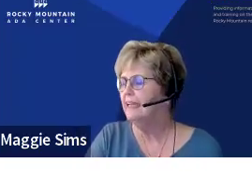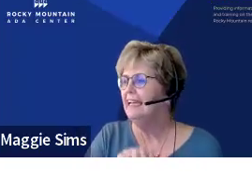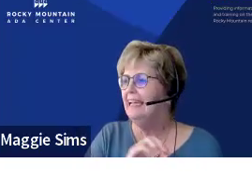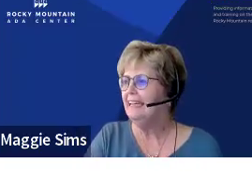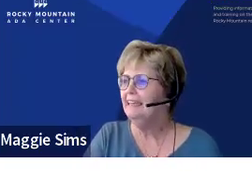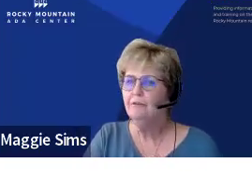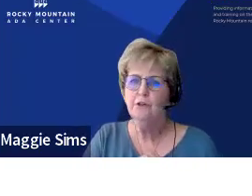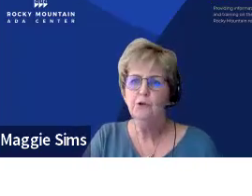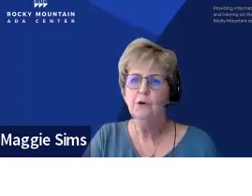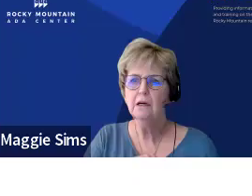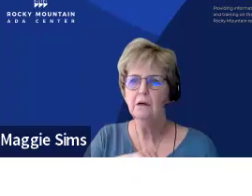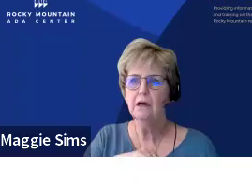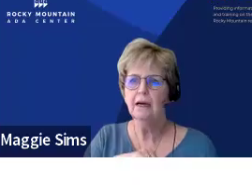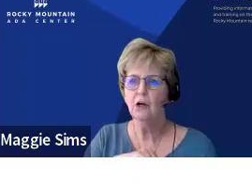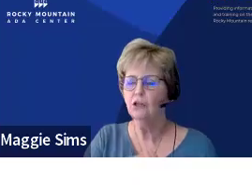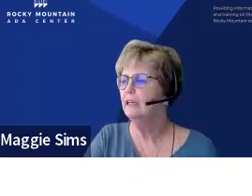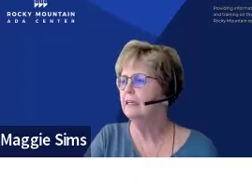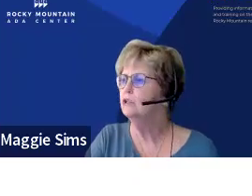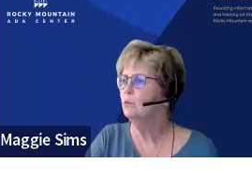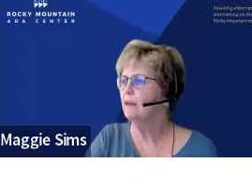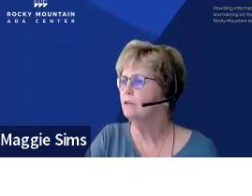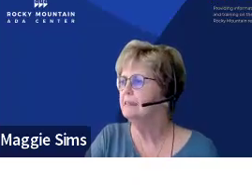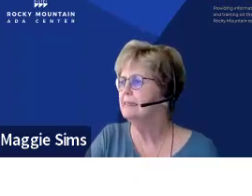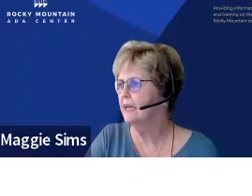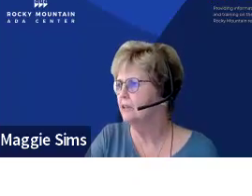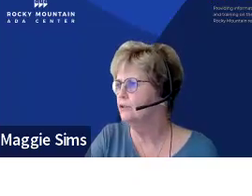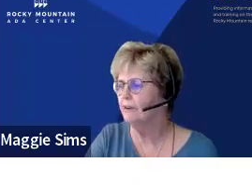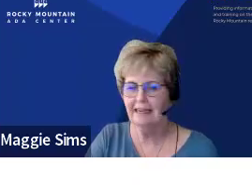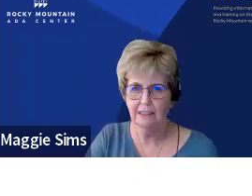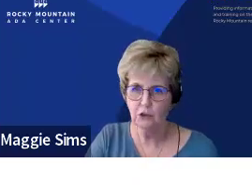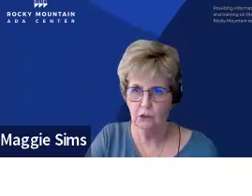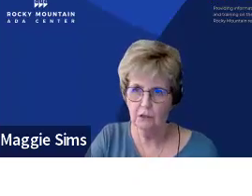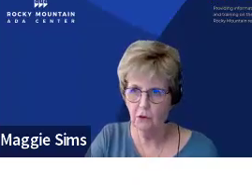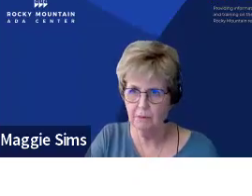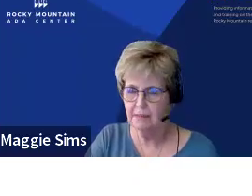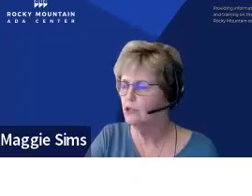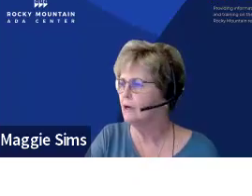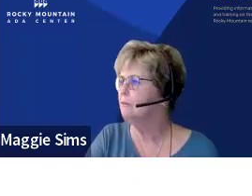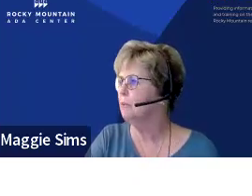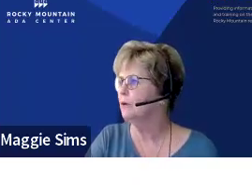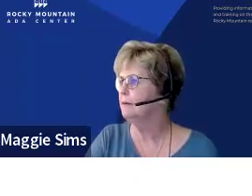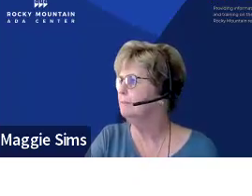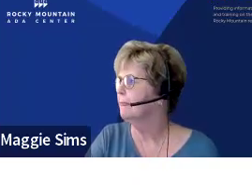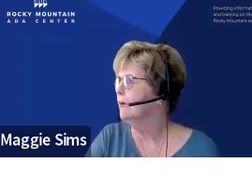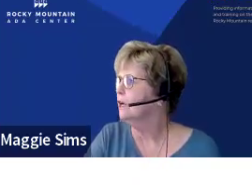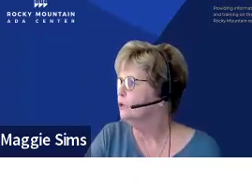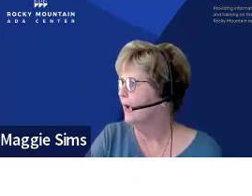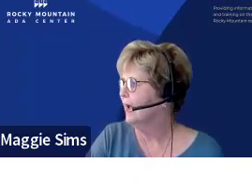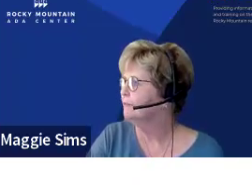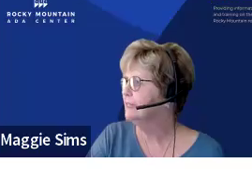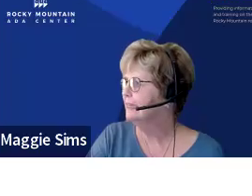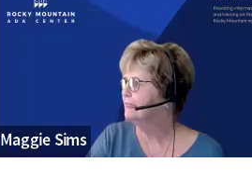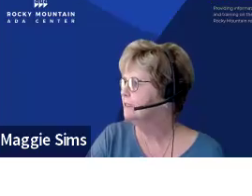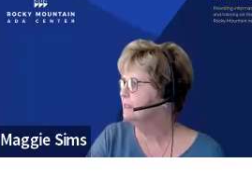government. If you are looking into whether this is an undue financial or administrative burden,